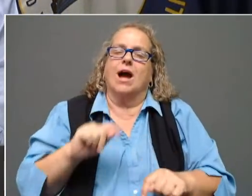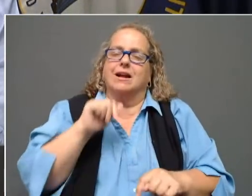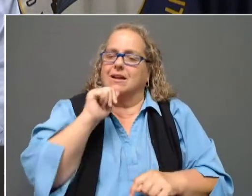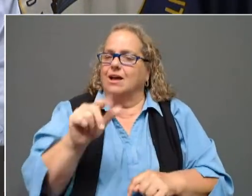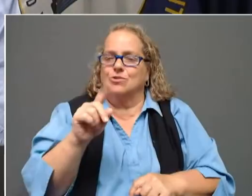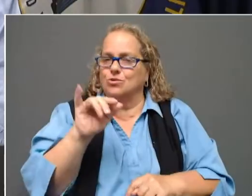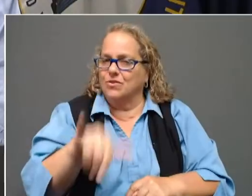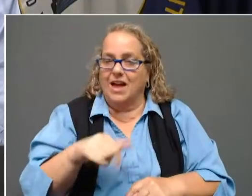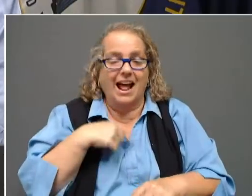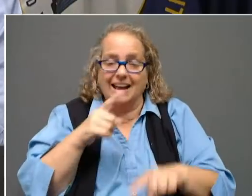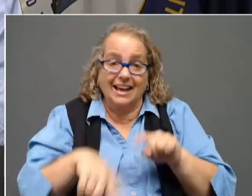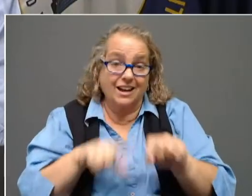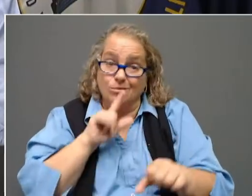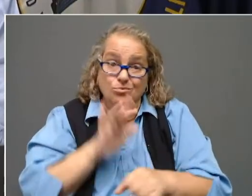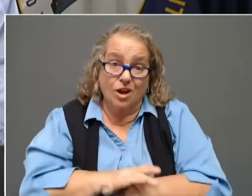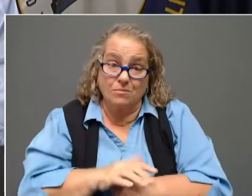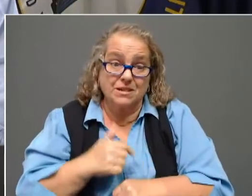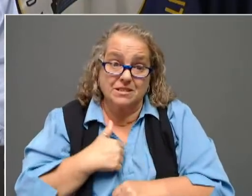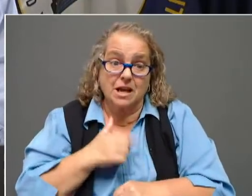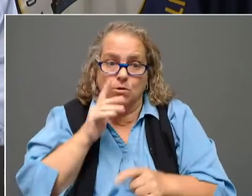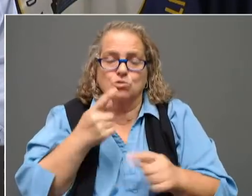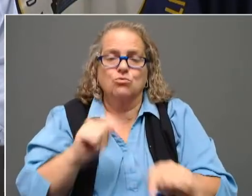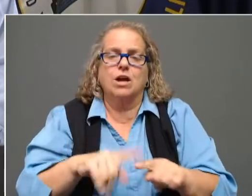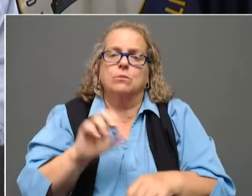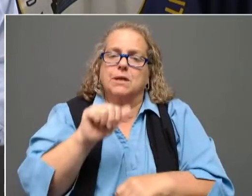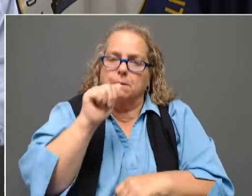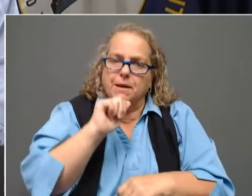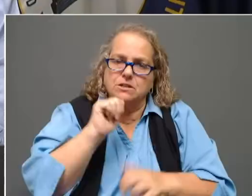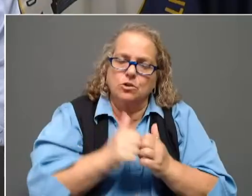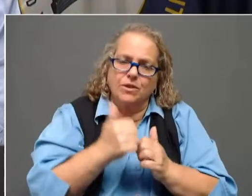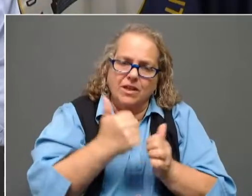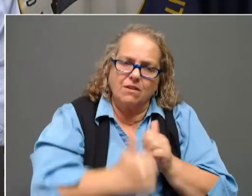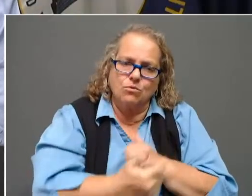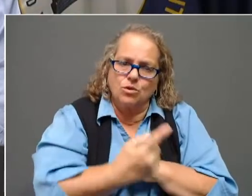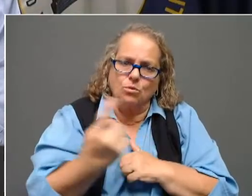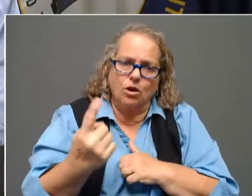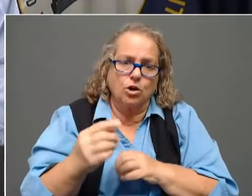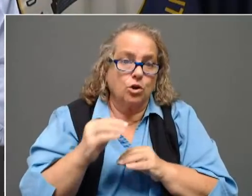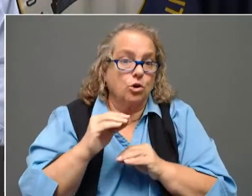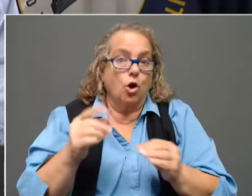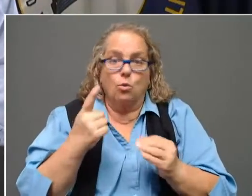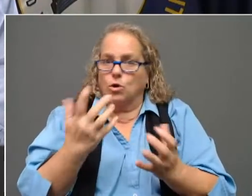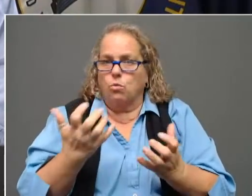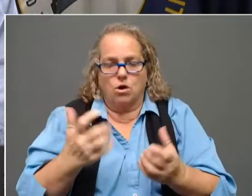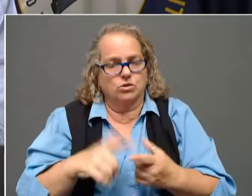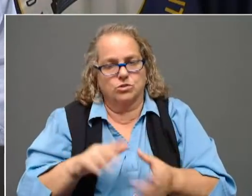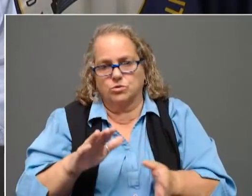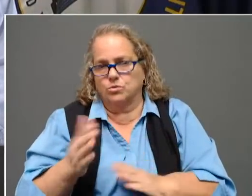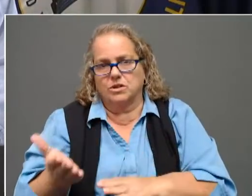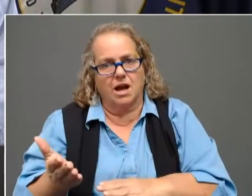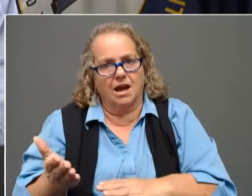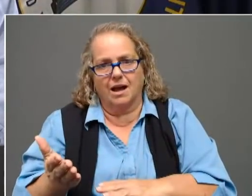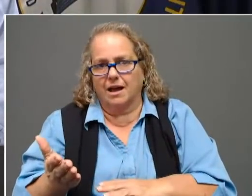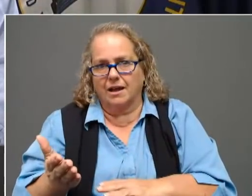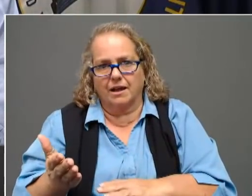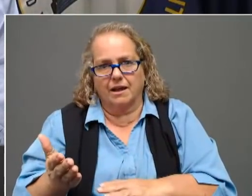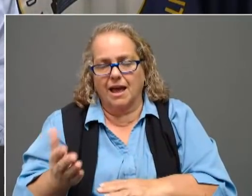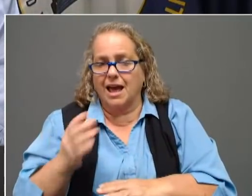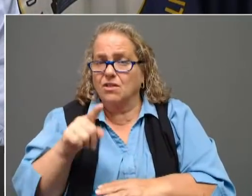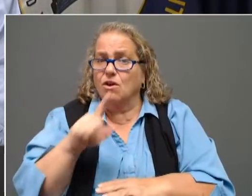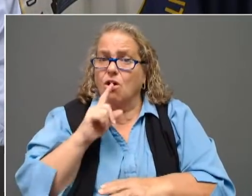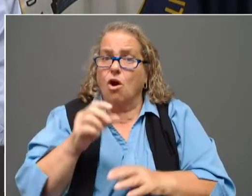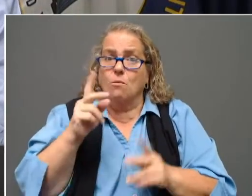I'm going to try to be patient with everybody out there. Nobody wants to die. And there are folks that have been